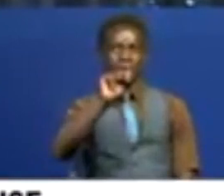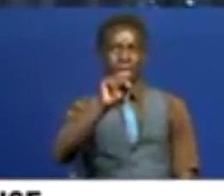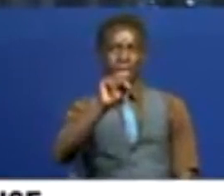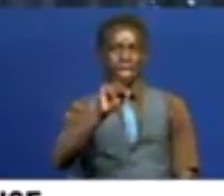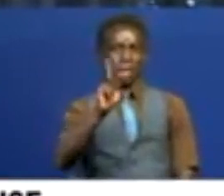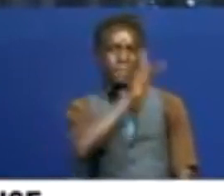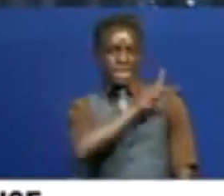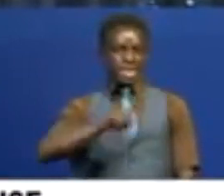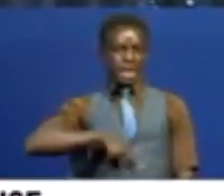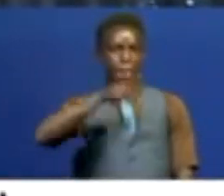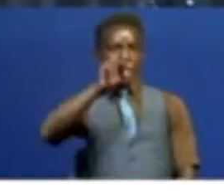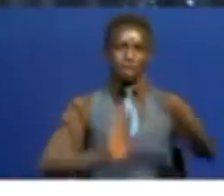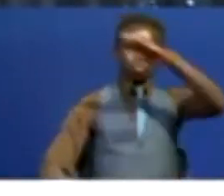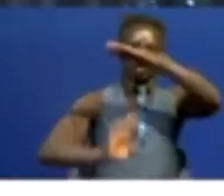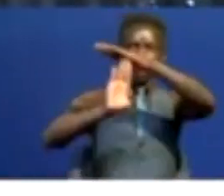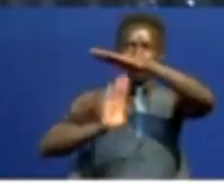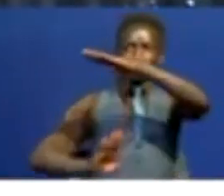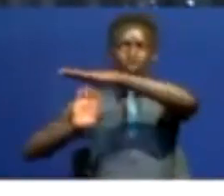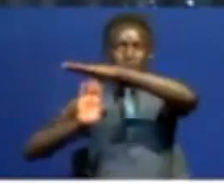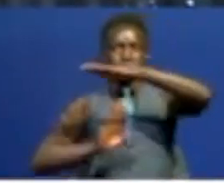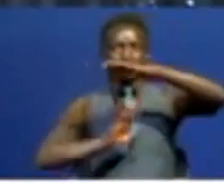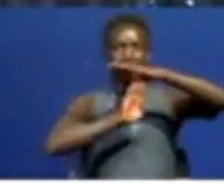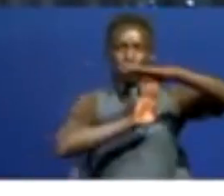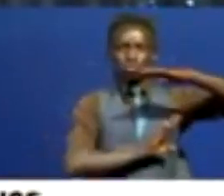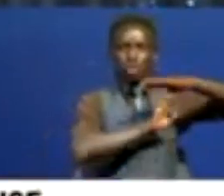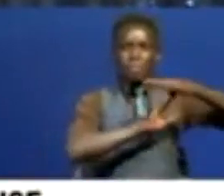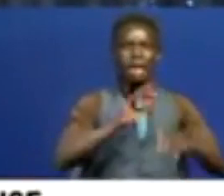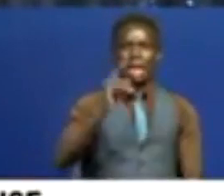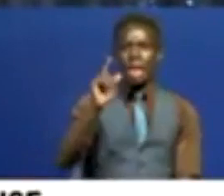kingpins around Kenya. Different regions have different kingpins,